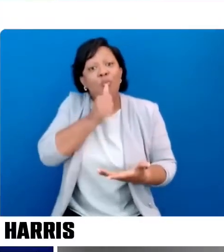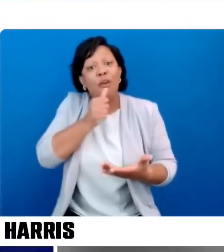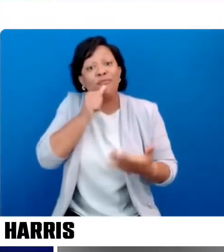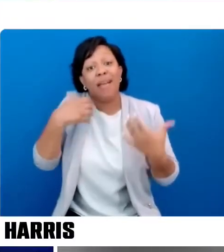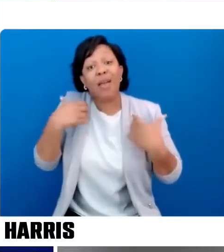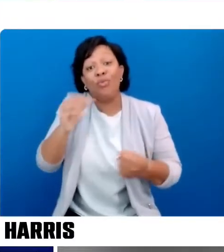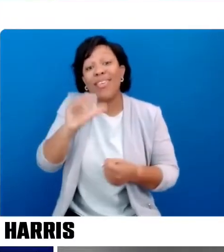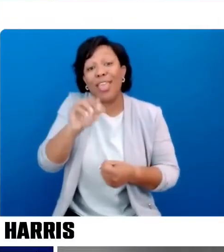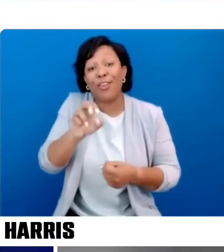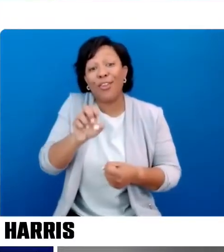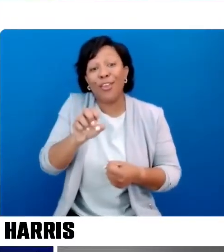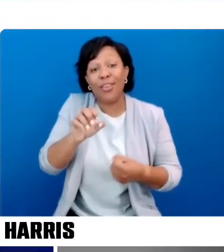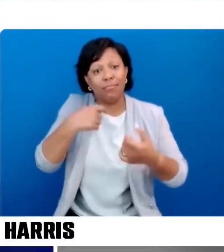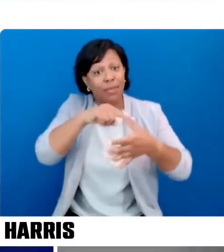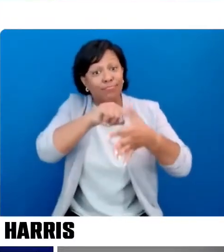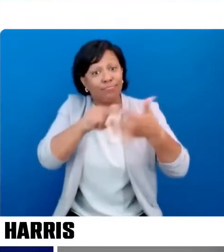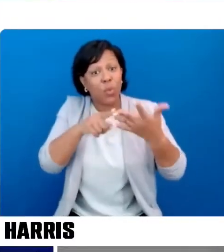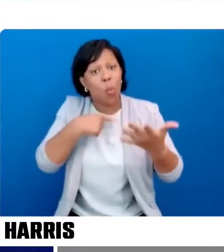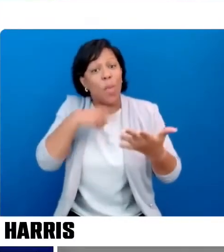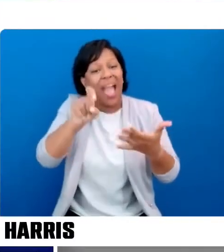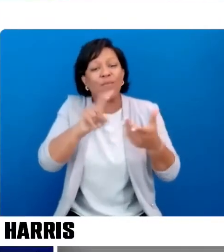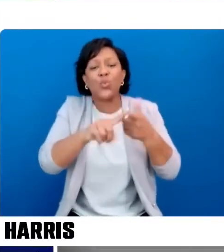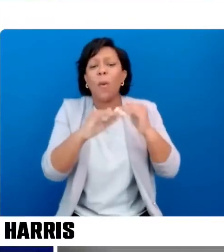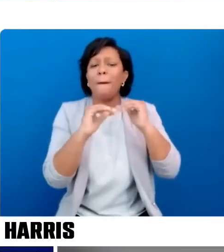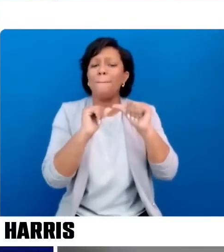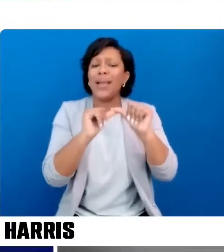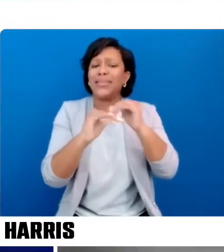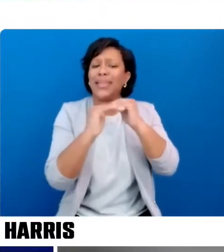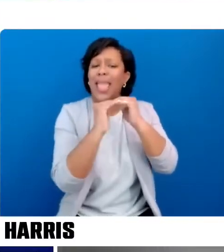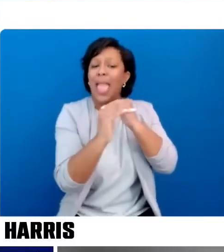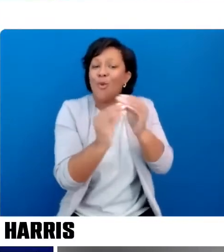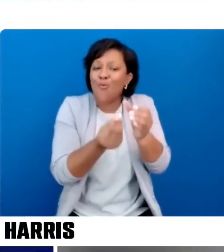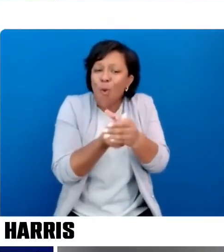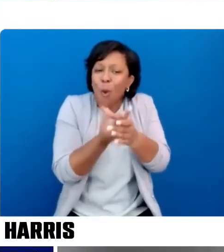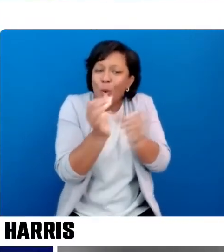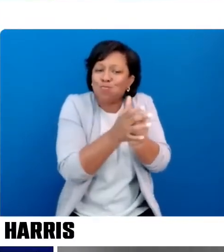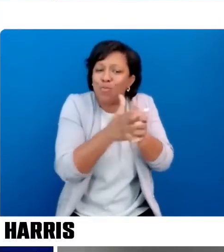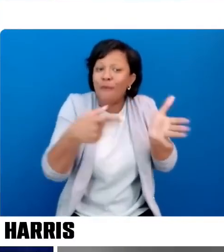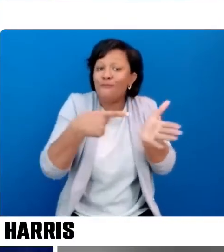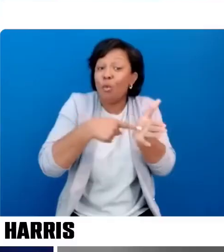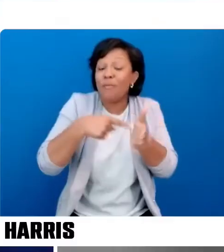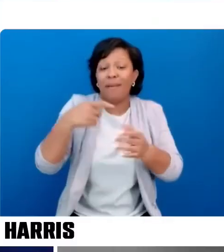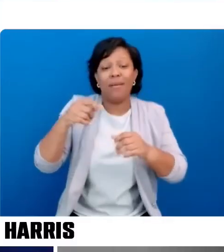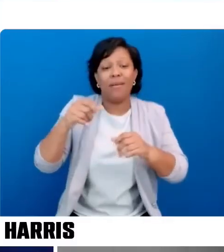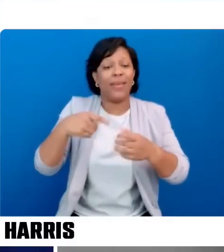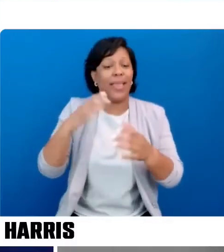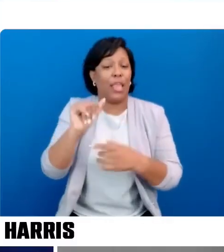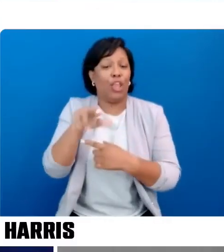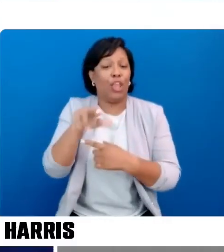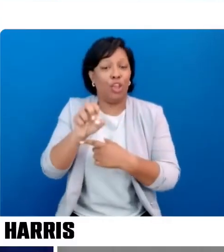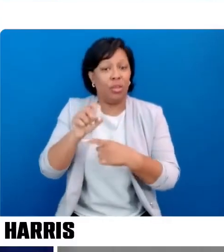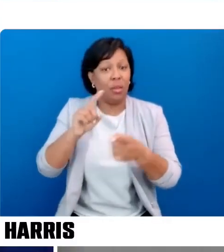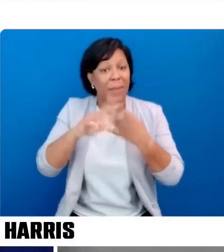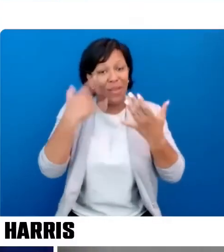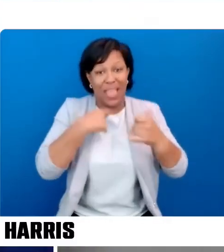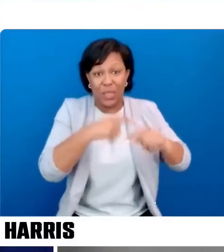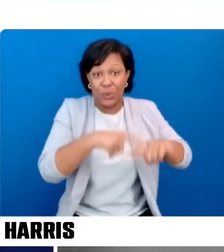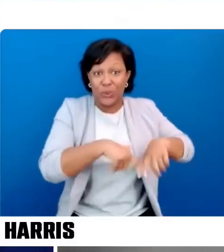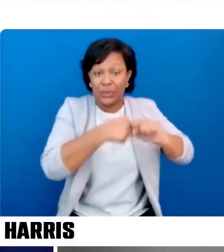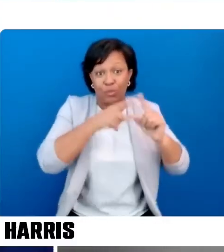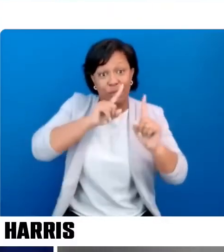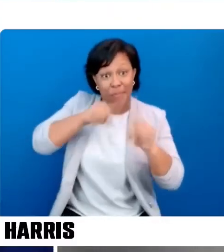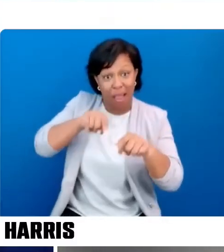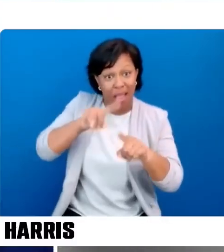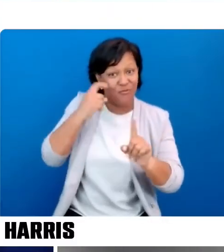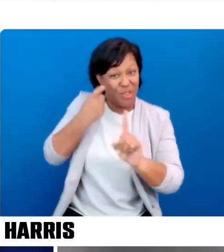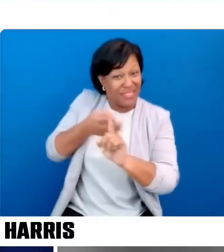maintain and grow the Affordable Care Act. But I'll get to that, Lindsay. I just need to respond to a previous point that the former president has made. I've made very clear